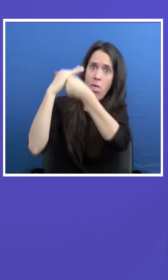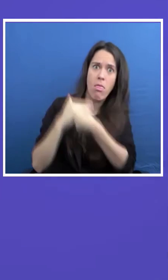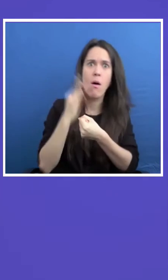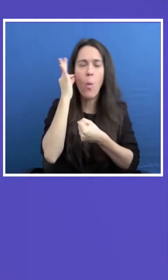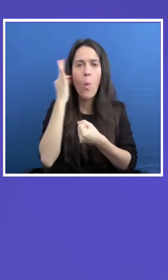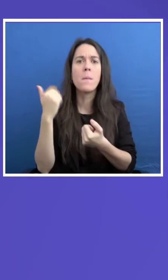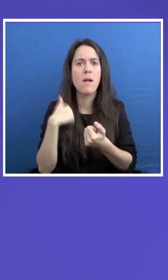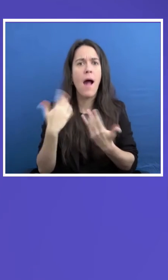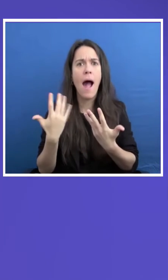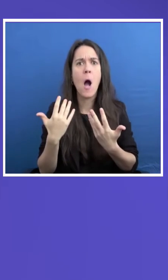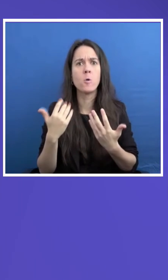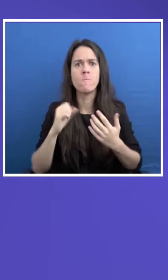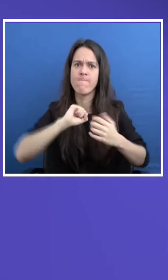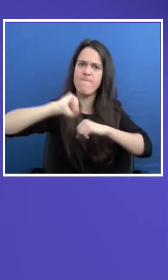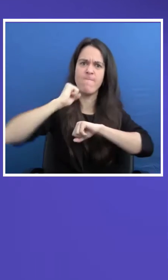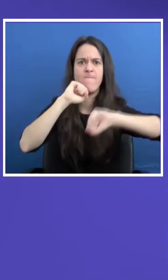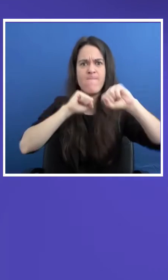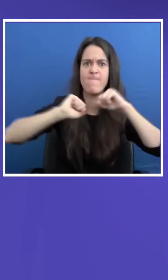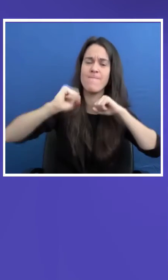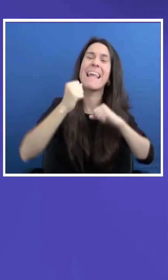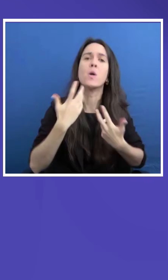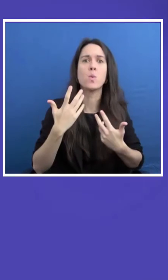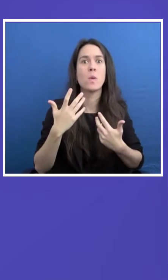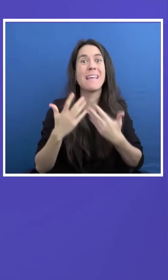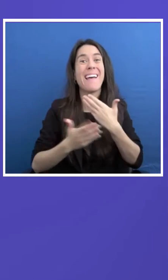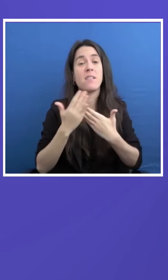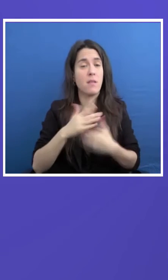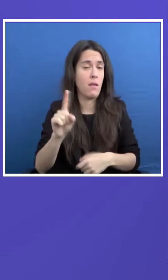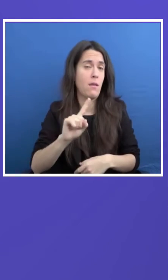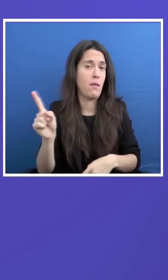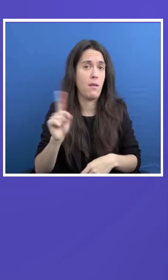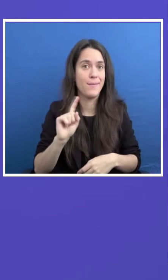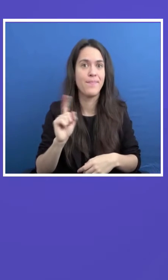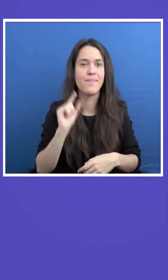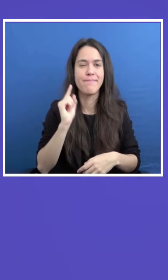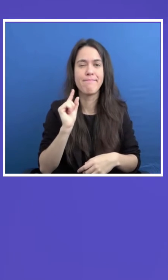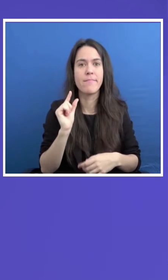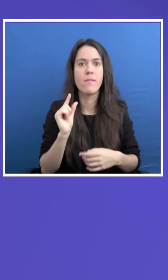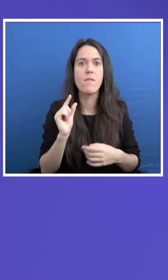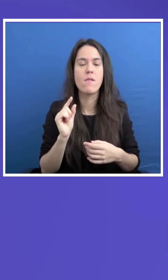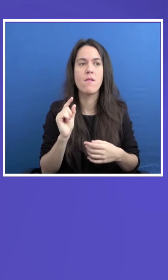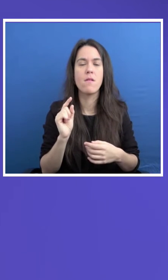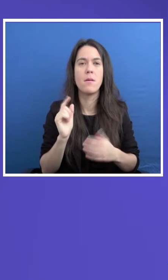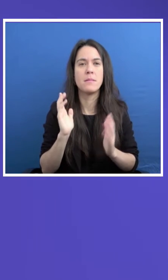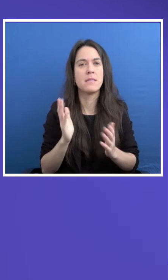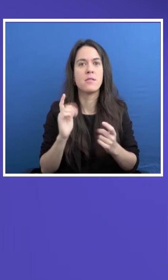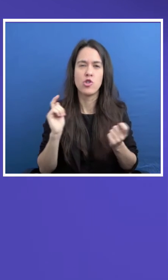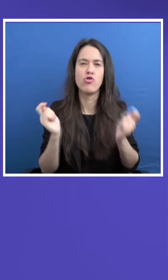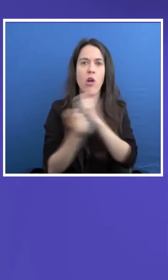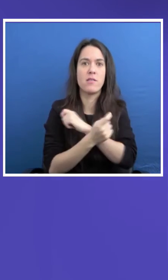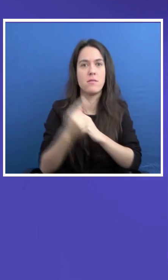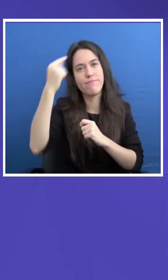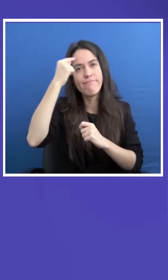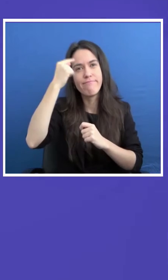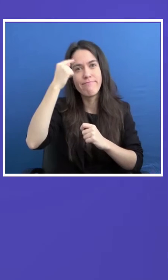me. It's about a certain change in the mentality, in the male mentality